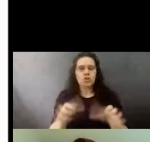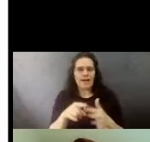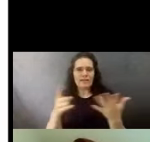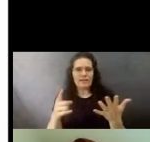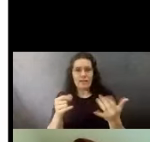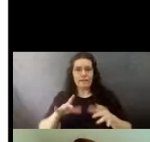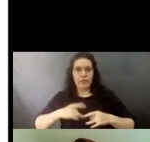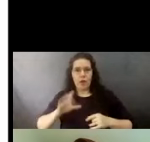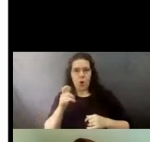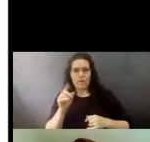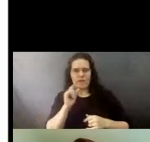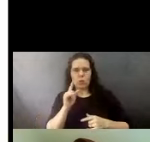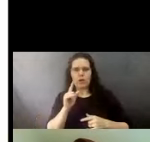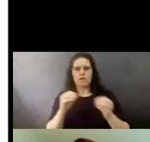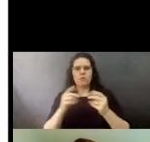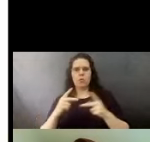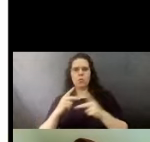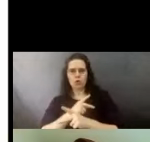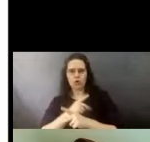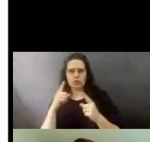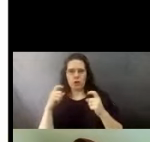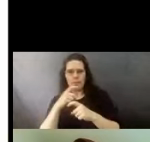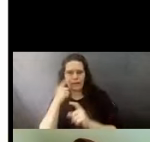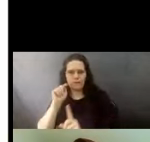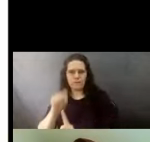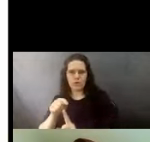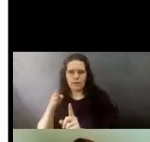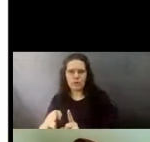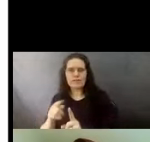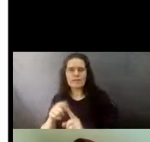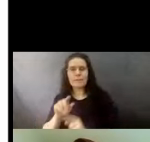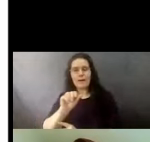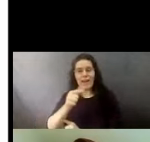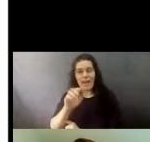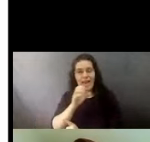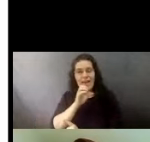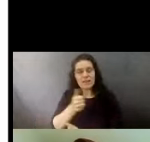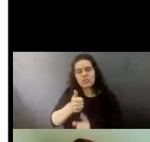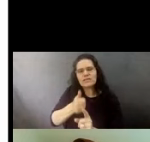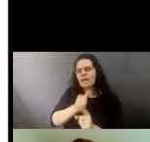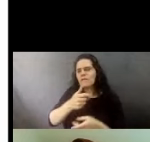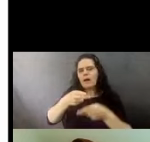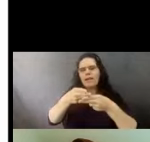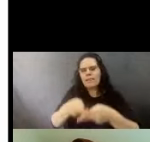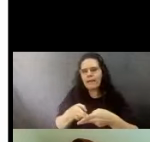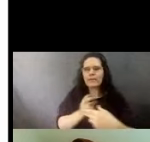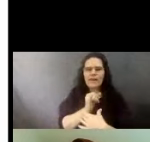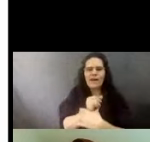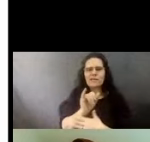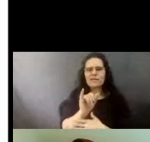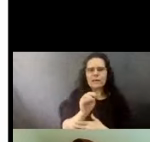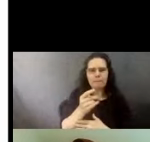COVID. However, age in and of itself is not an impairment. It's not a qualifying impairment under the